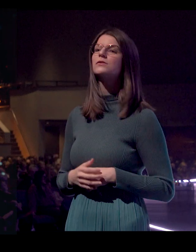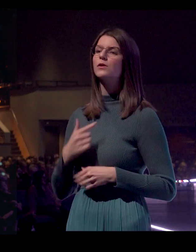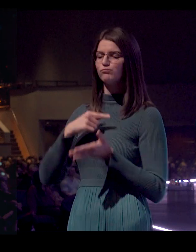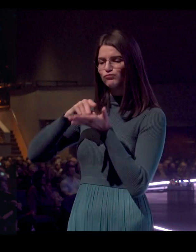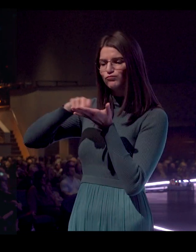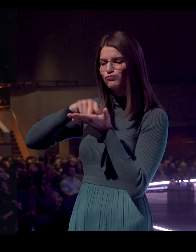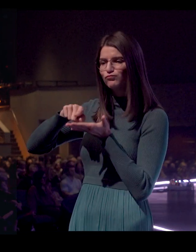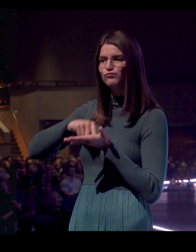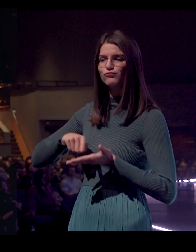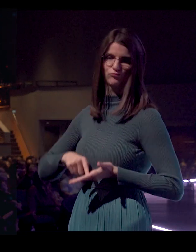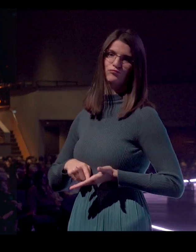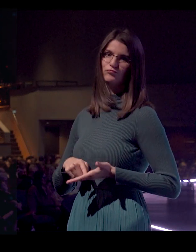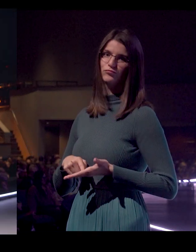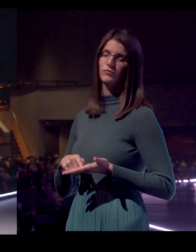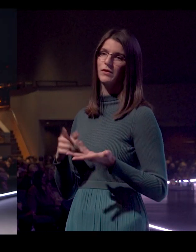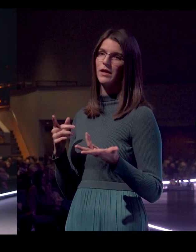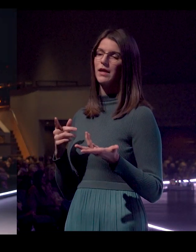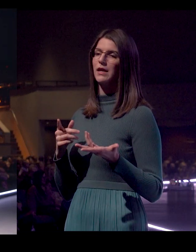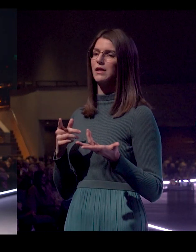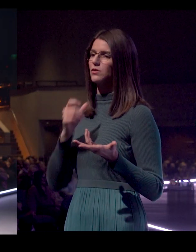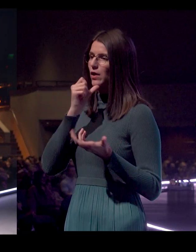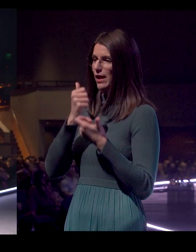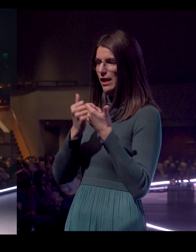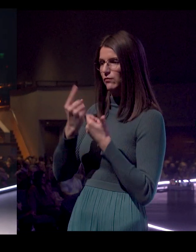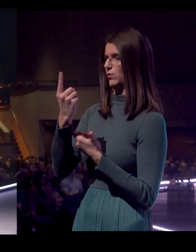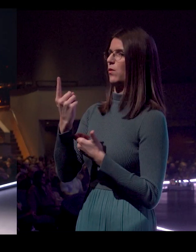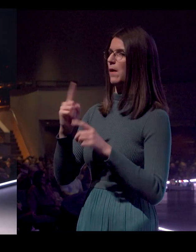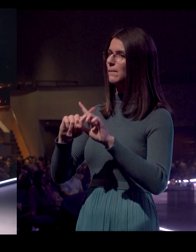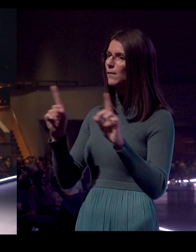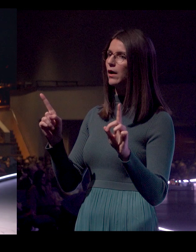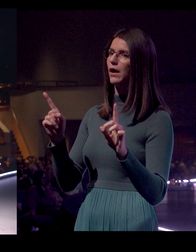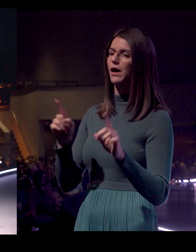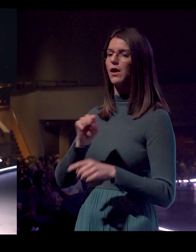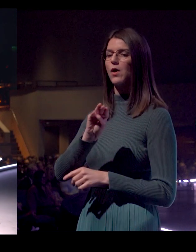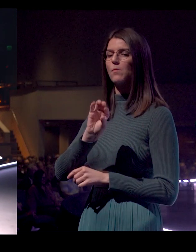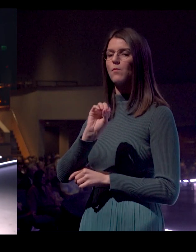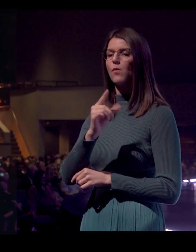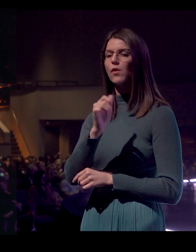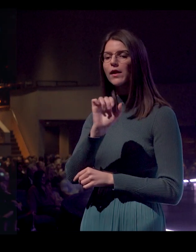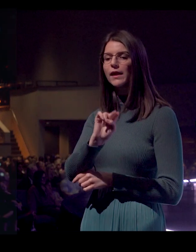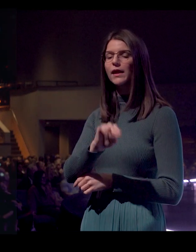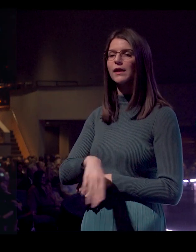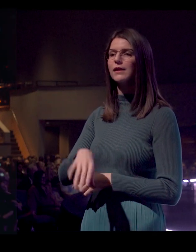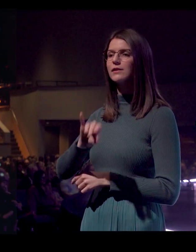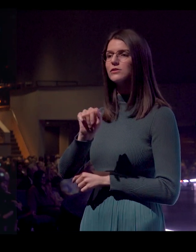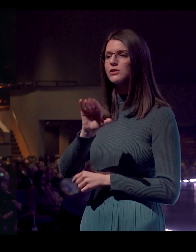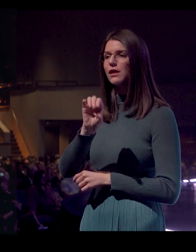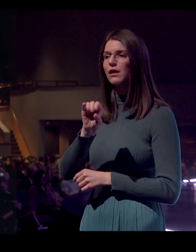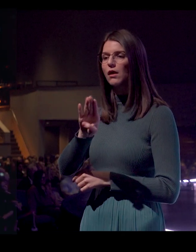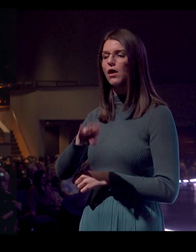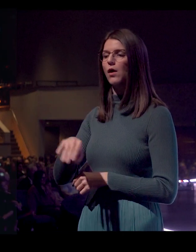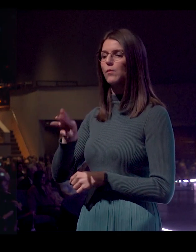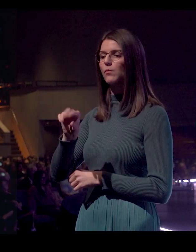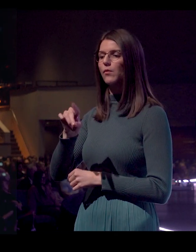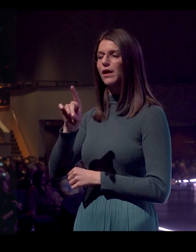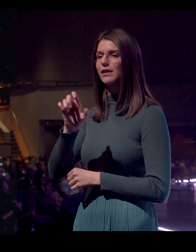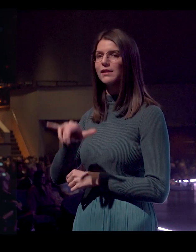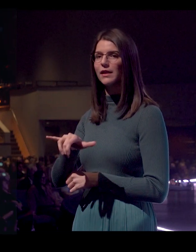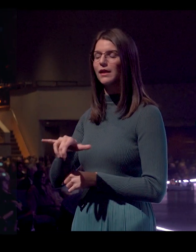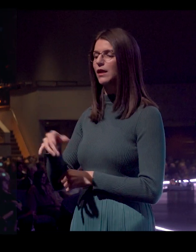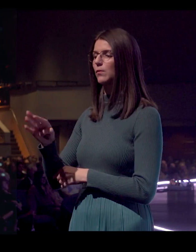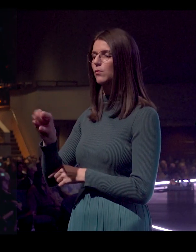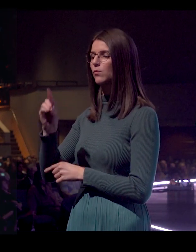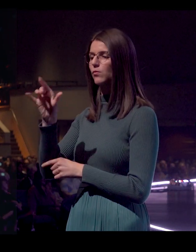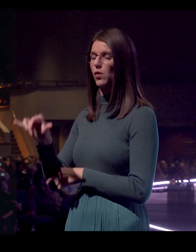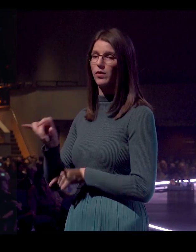say to Morgan and Anthem, Jacob and Chandler, Bradley and Peoria, and Brody and Surprise, it is your birthday on December 25th.